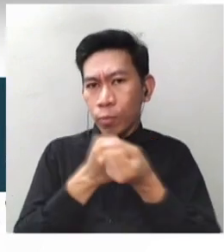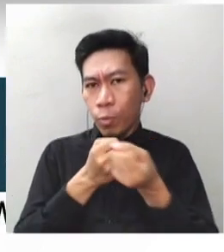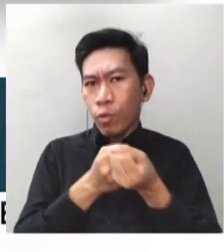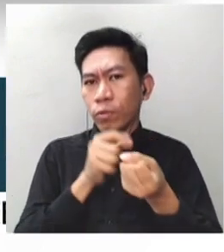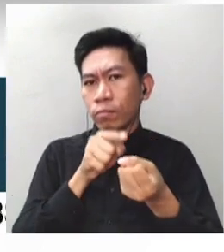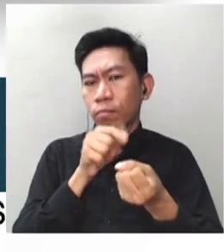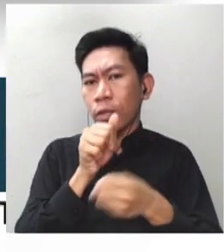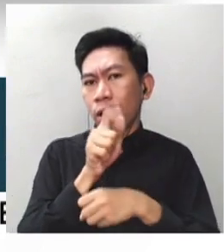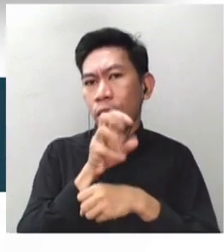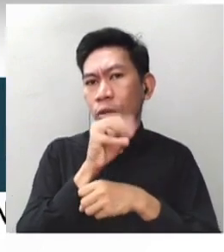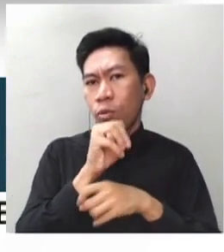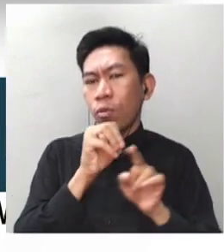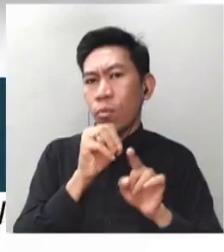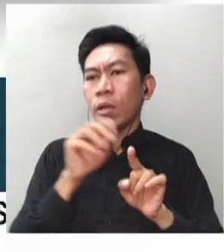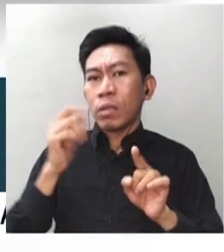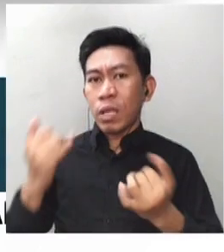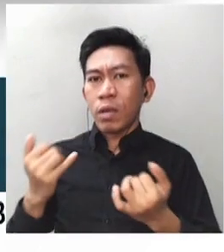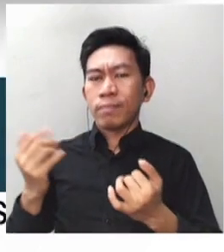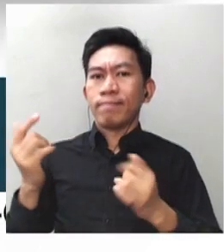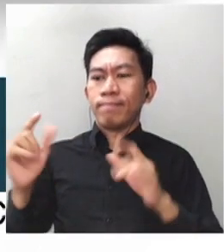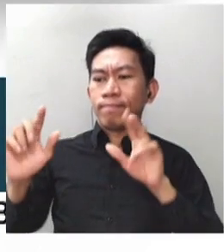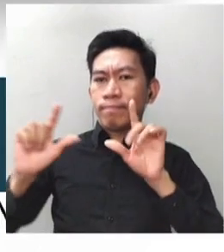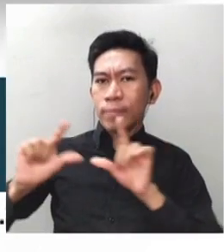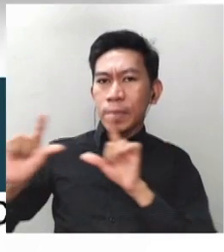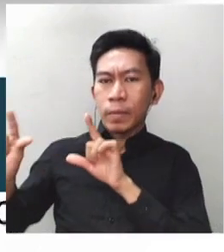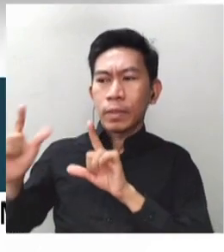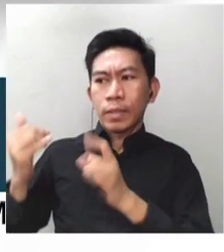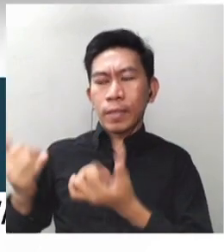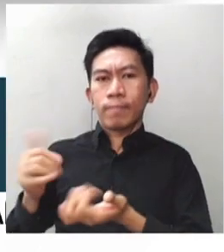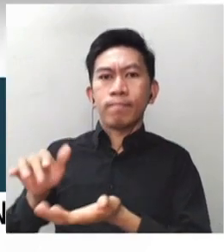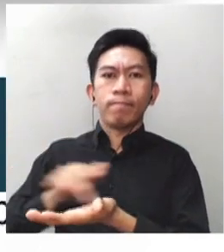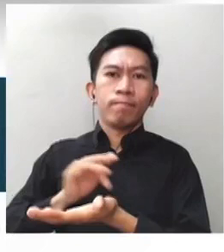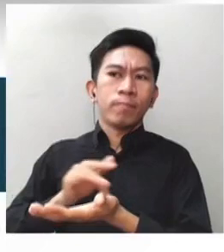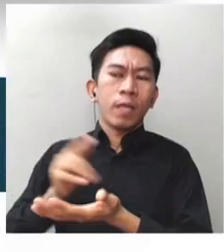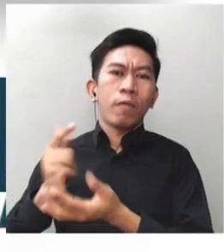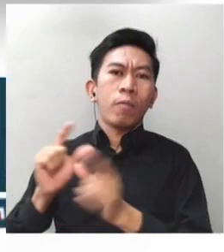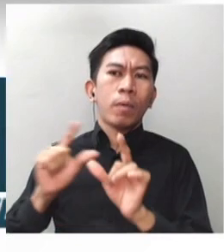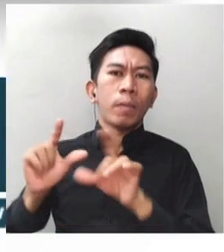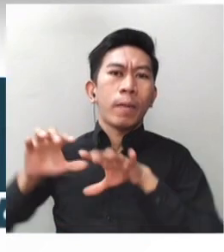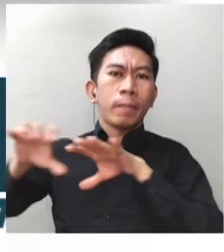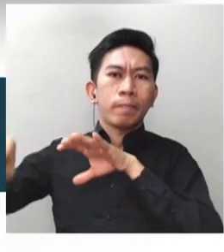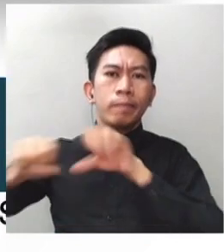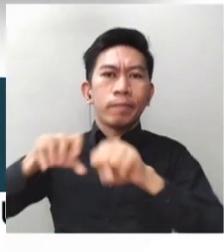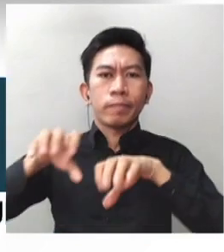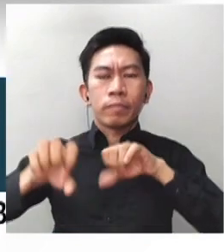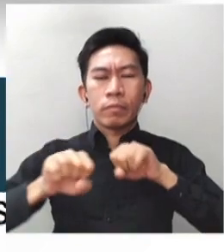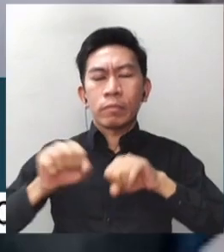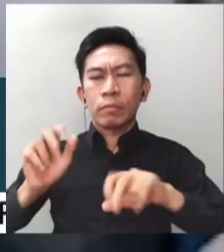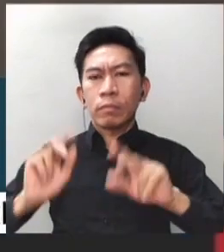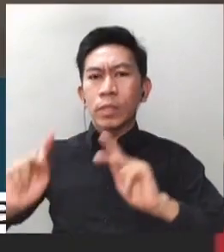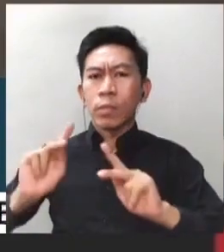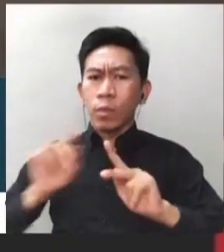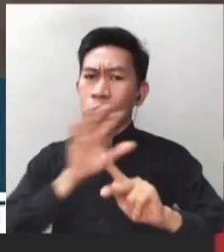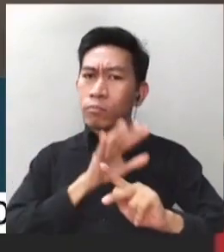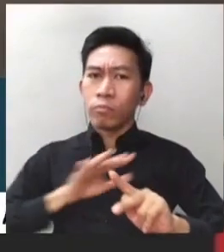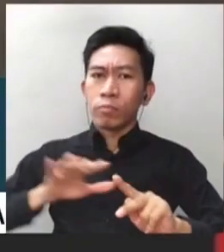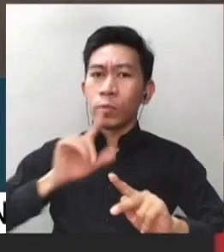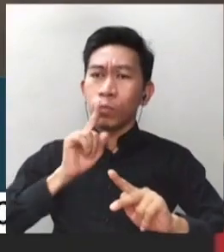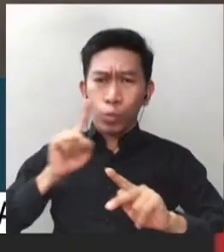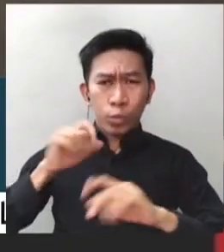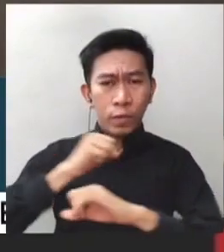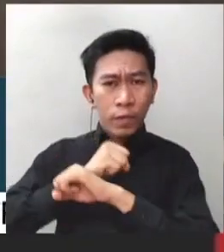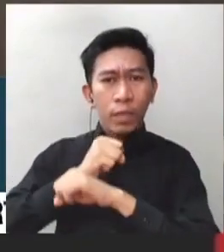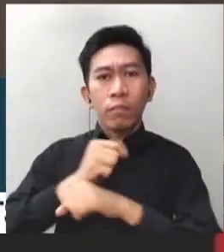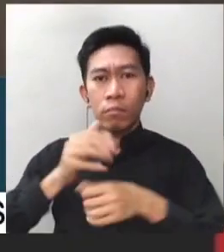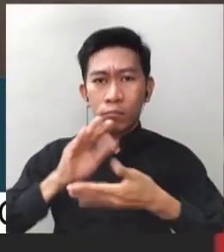saying it's being used to justify arrests and trumped up charges against human rights defenders. Back in July, Araulio's